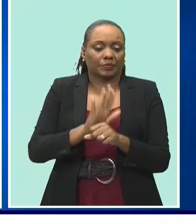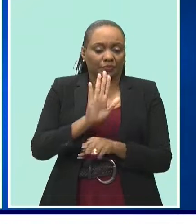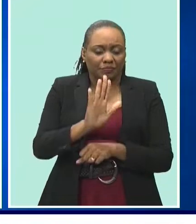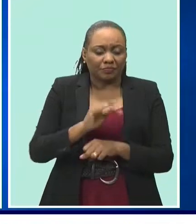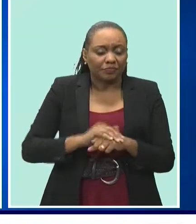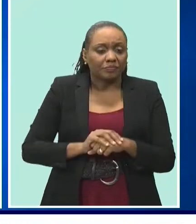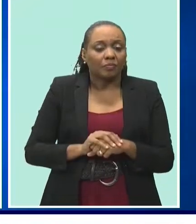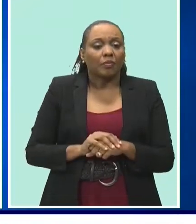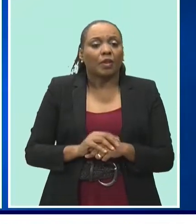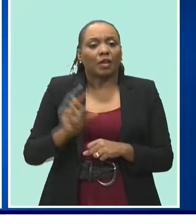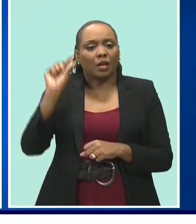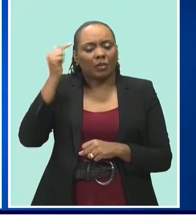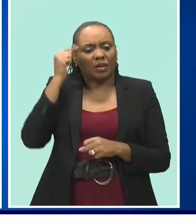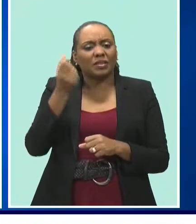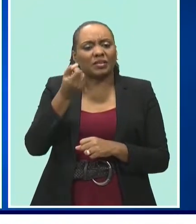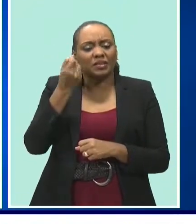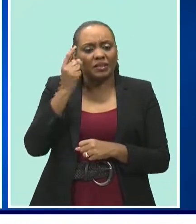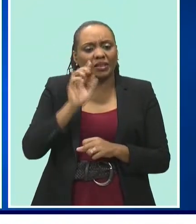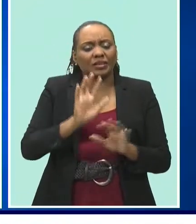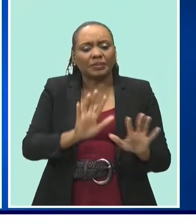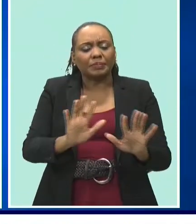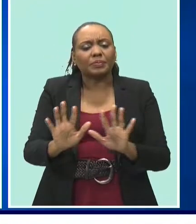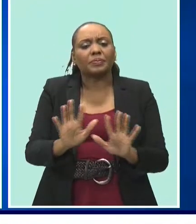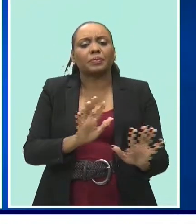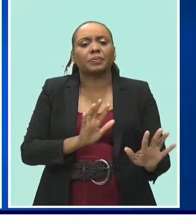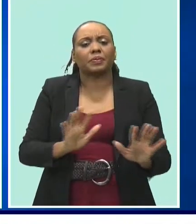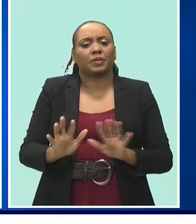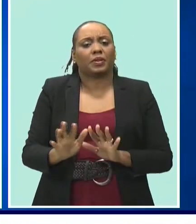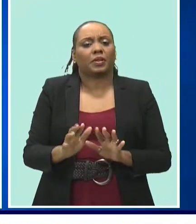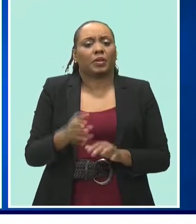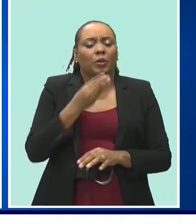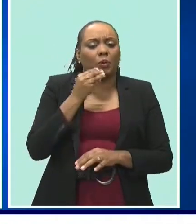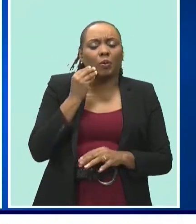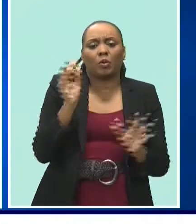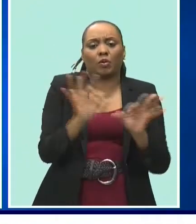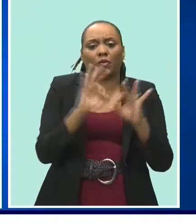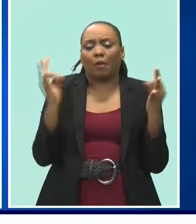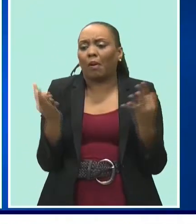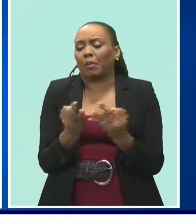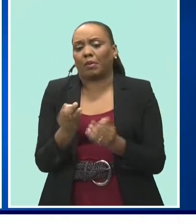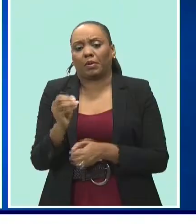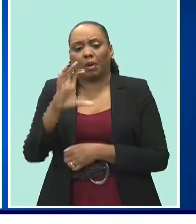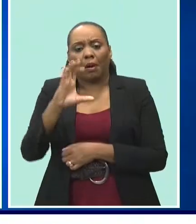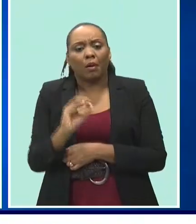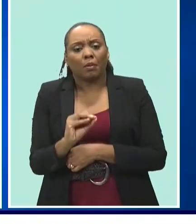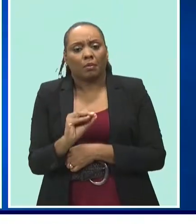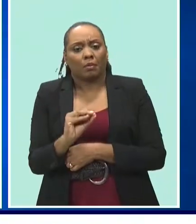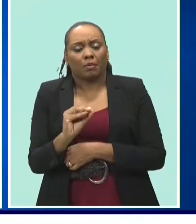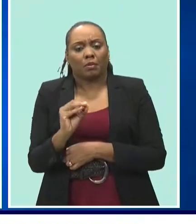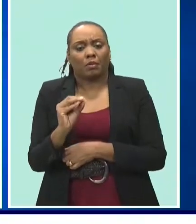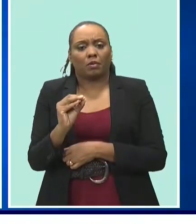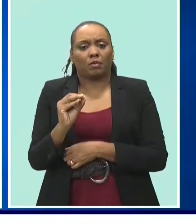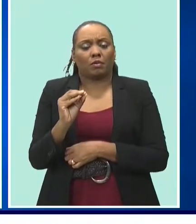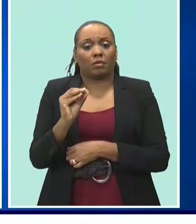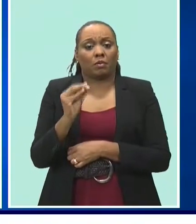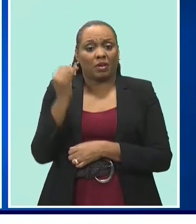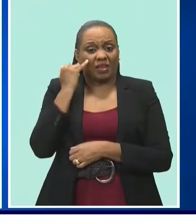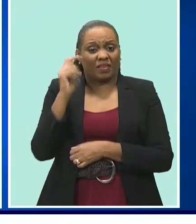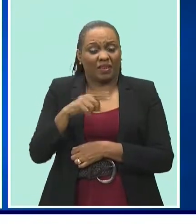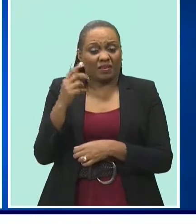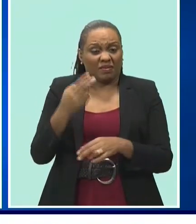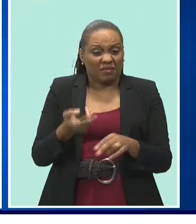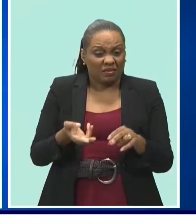the government is sensitive to the condition of households and companies and will ensure